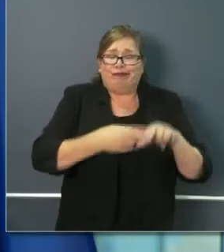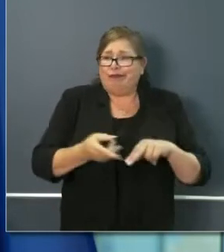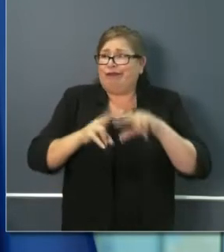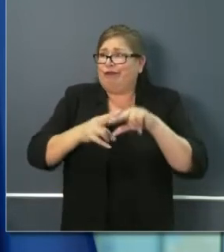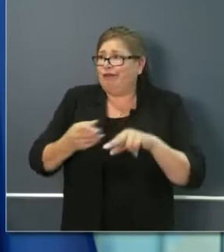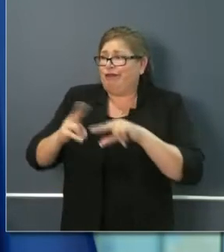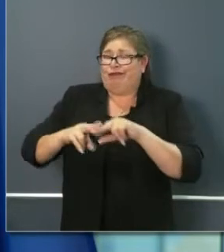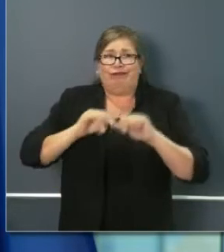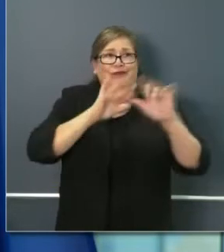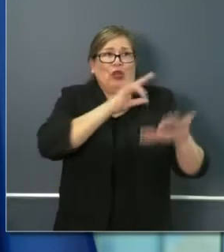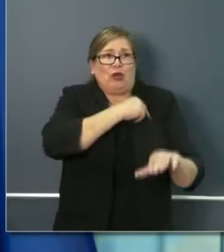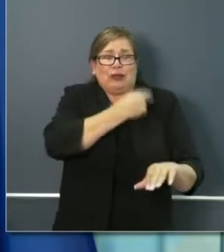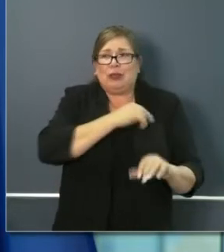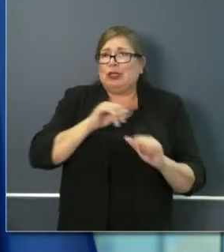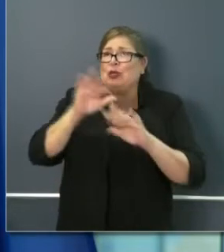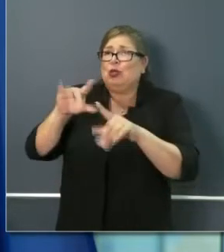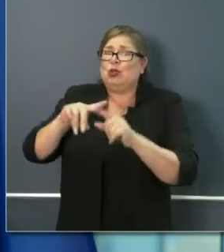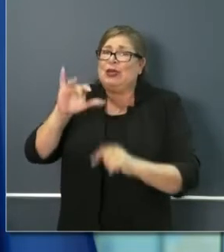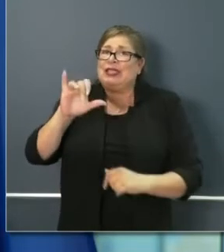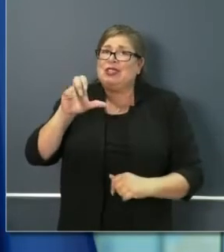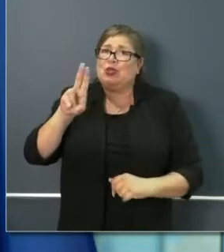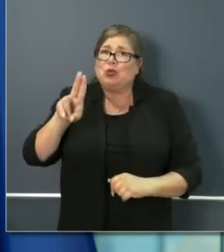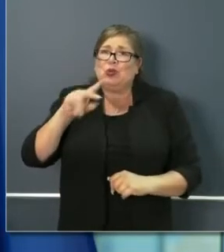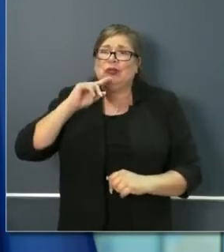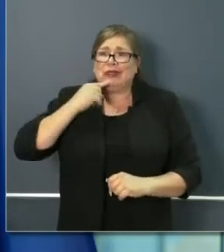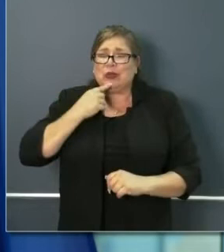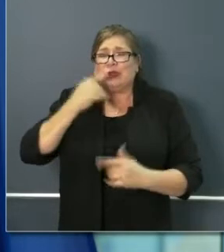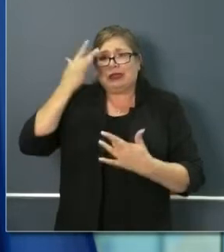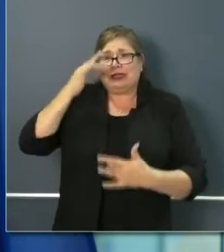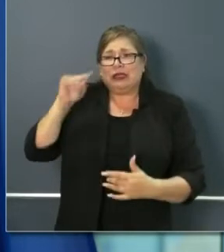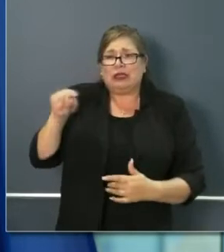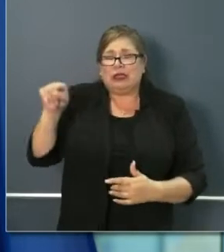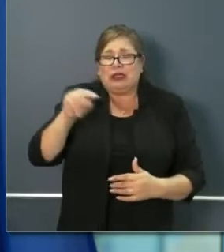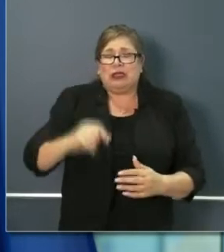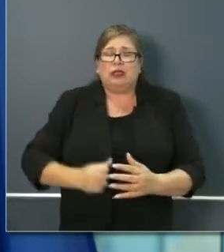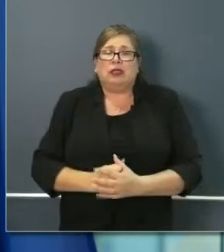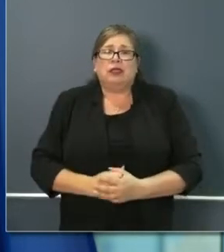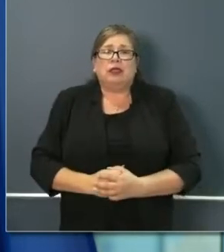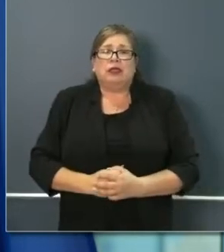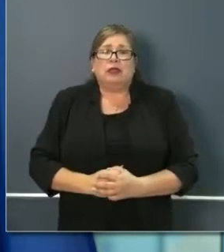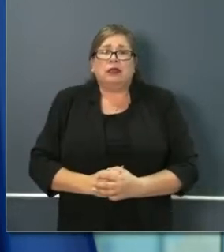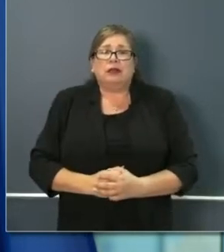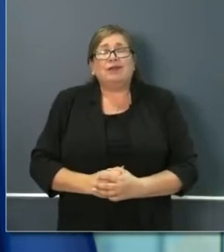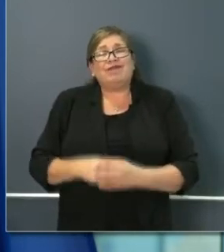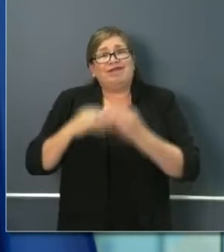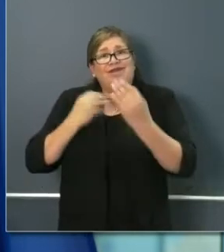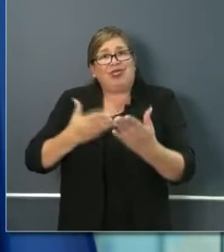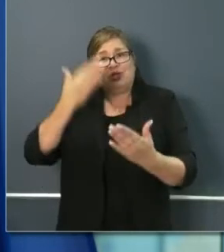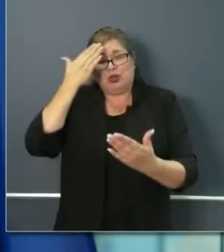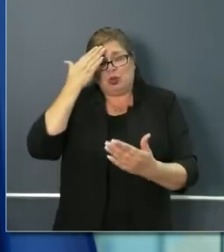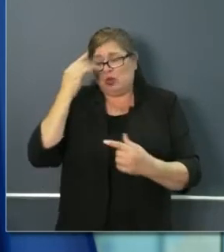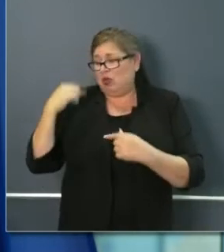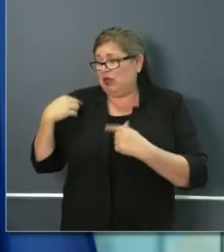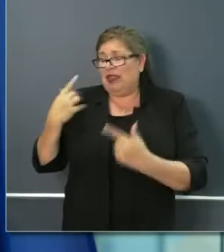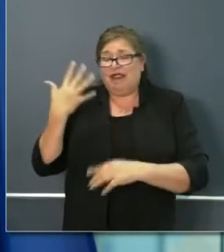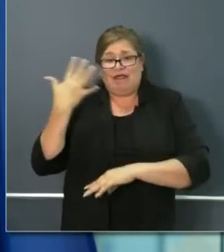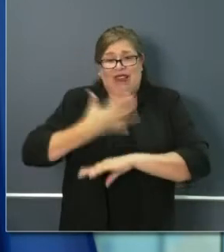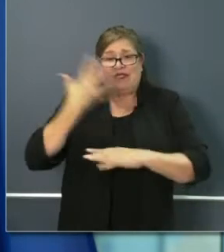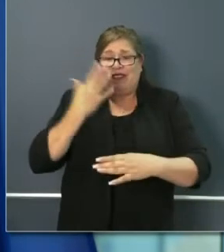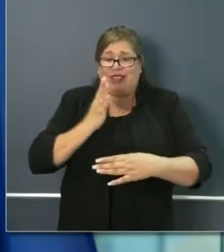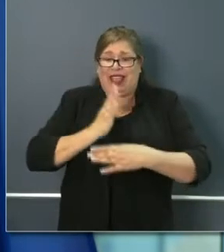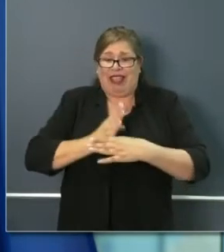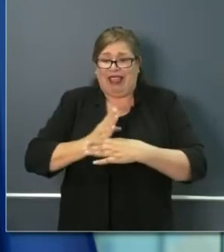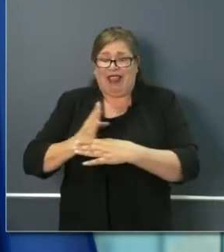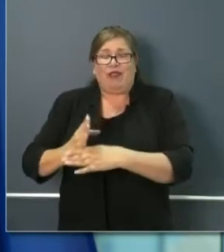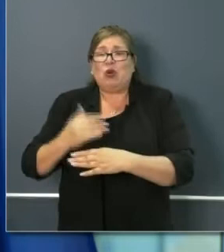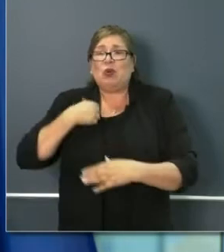state versus yesterday. I should note, if you roll a 5-day average, again, we have seen more